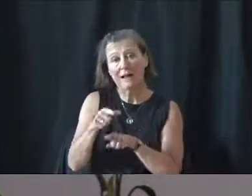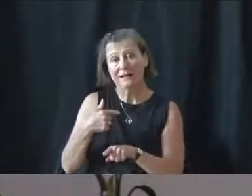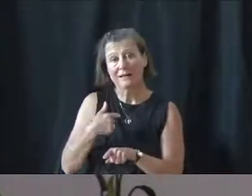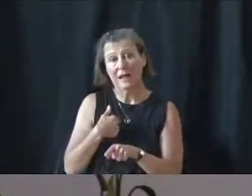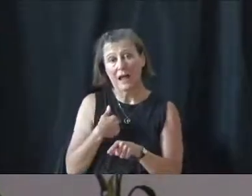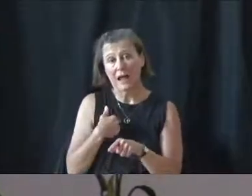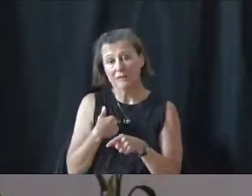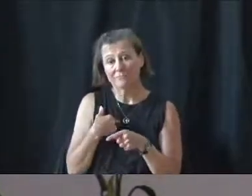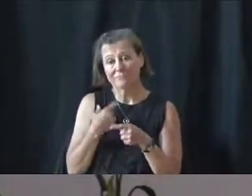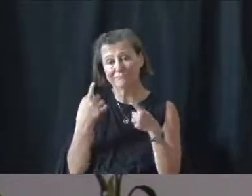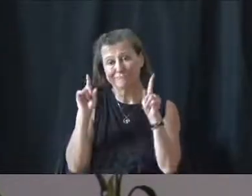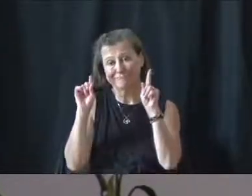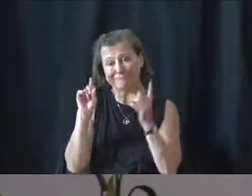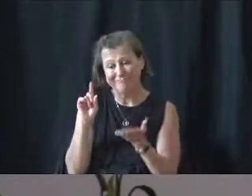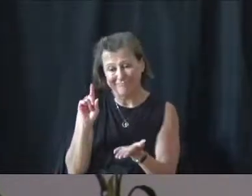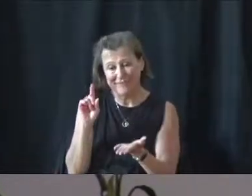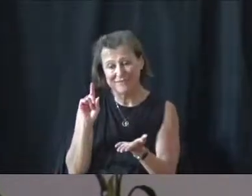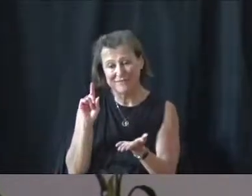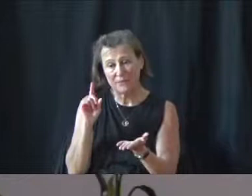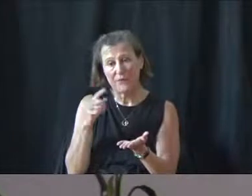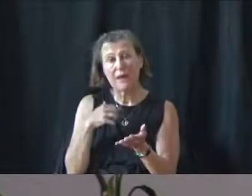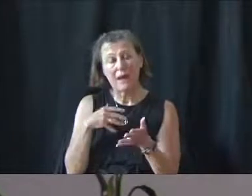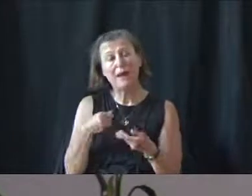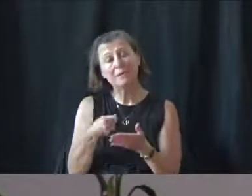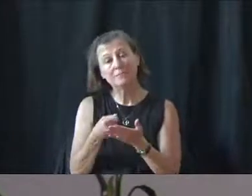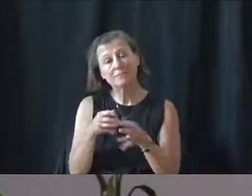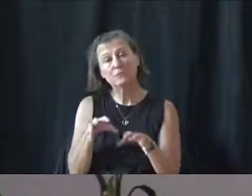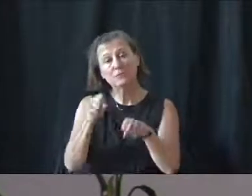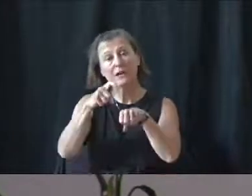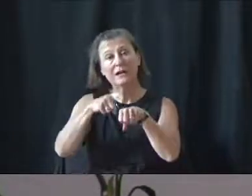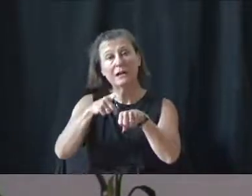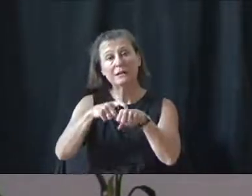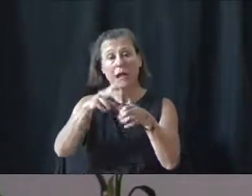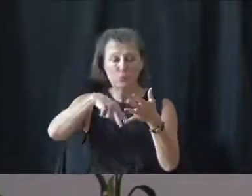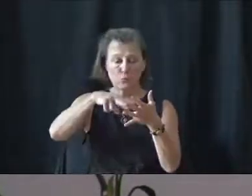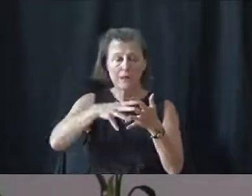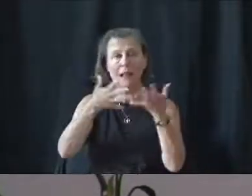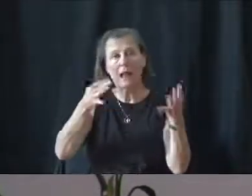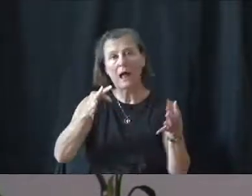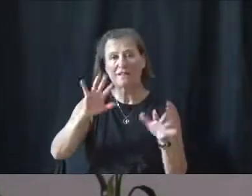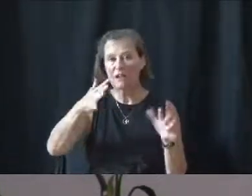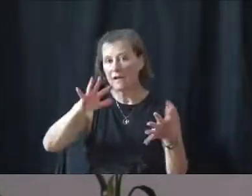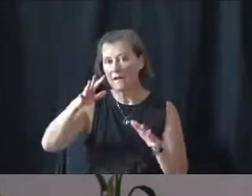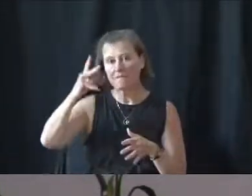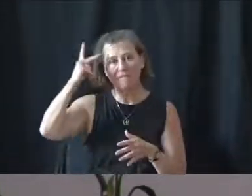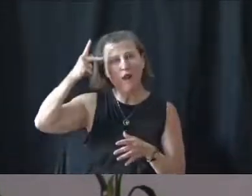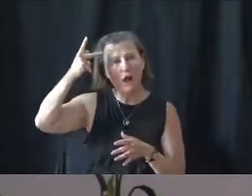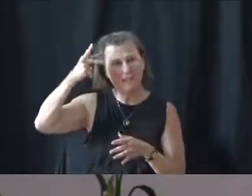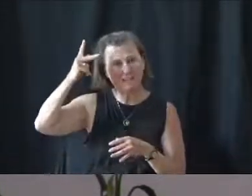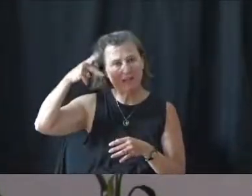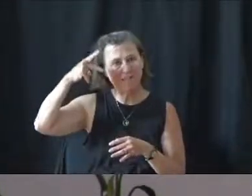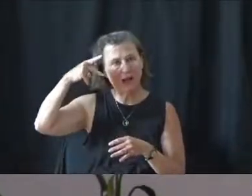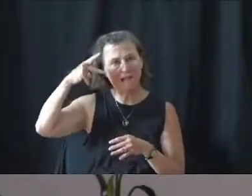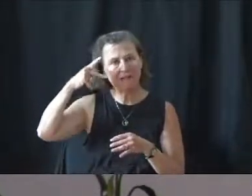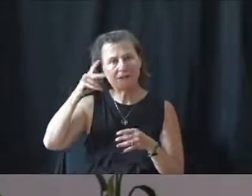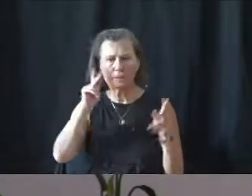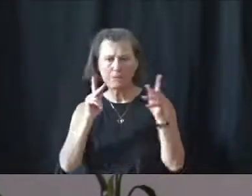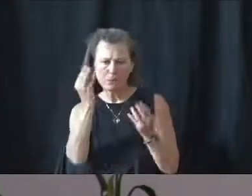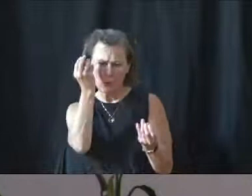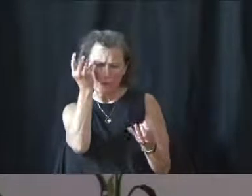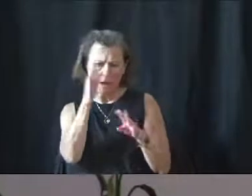So I spent a fair amount of time reading what I would loosely call philosophy, people's reflections on the meaning